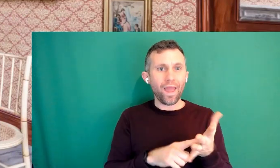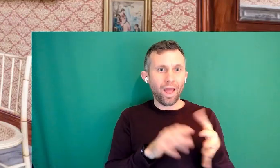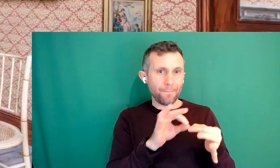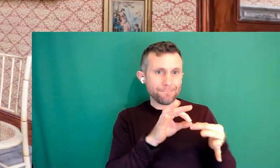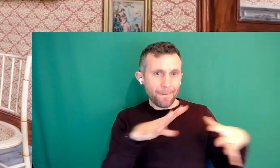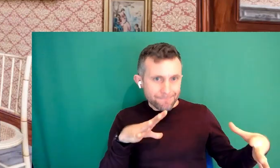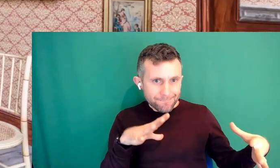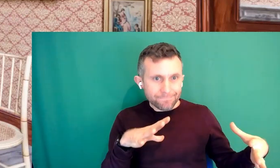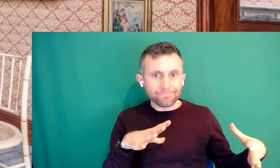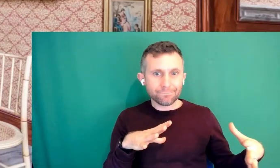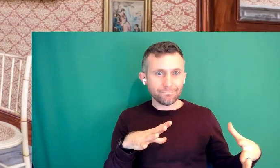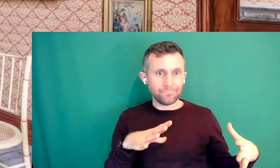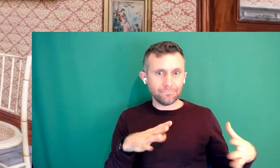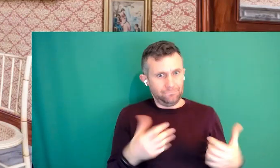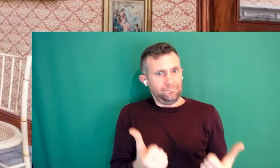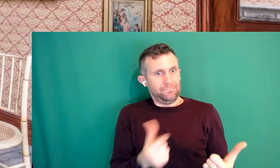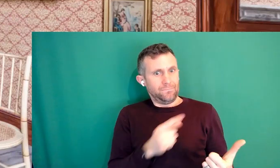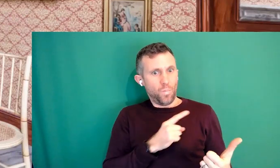of objects.